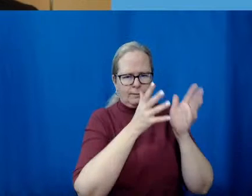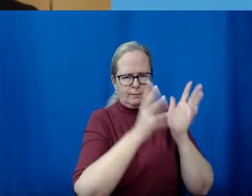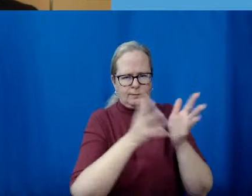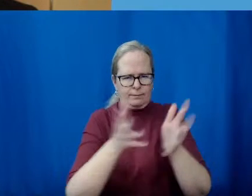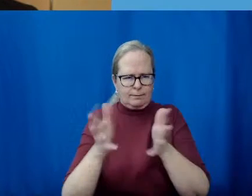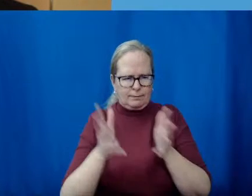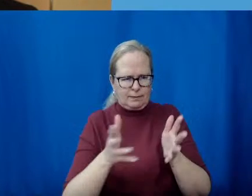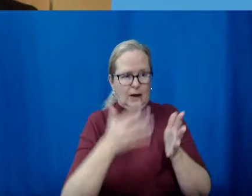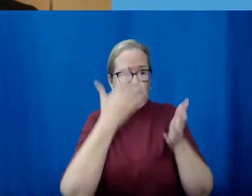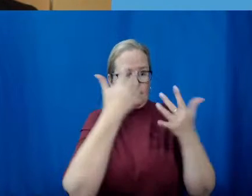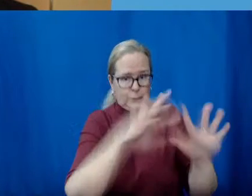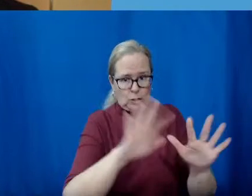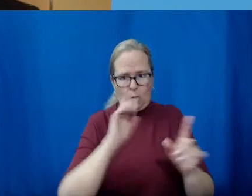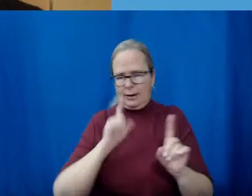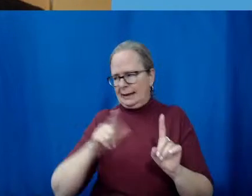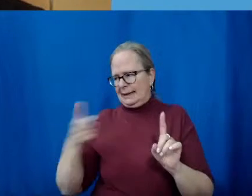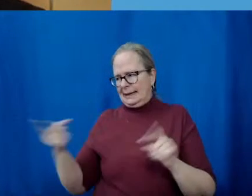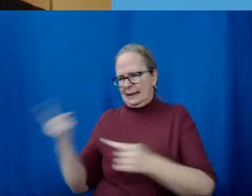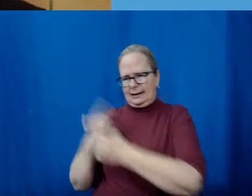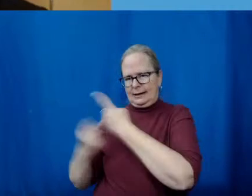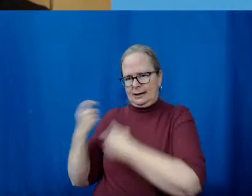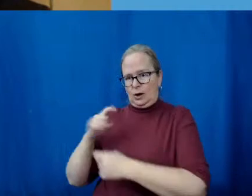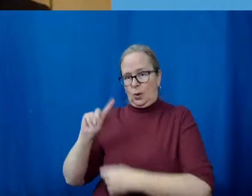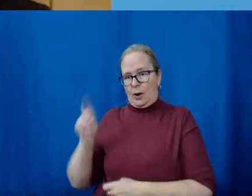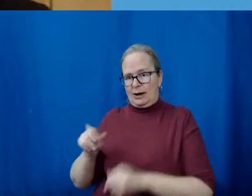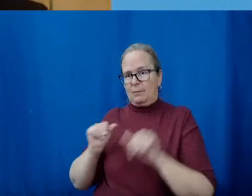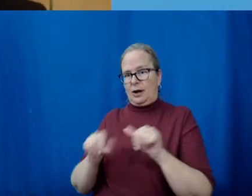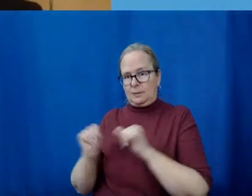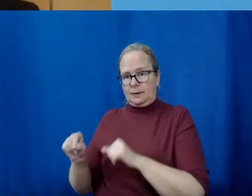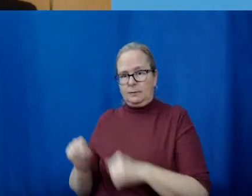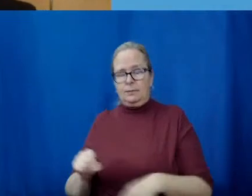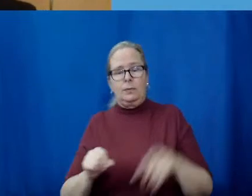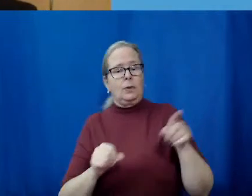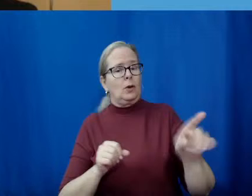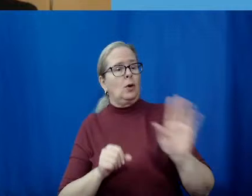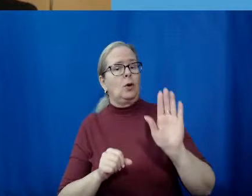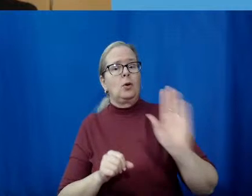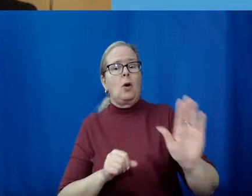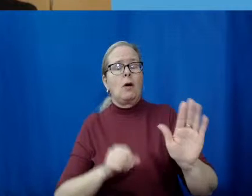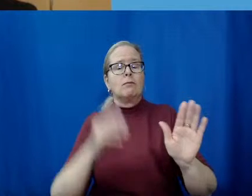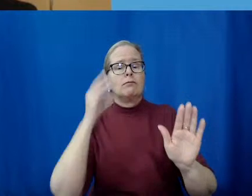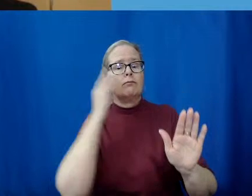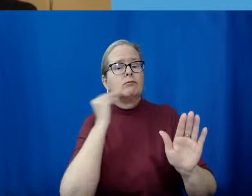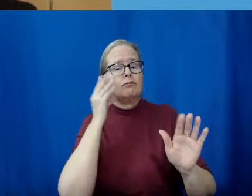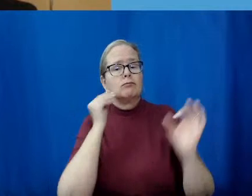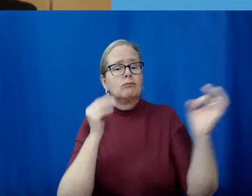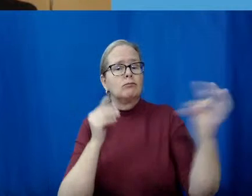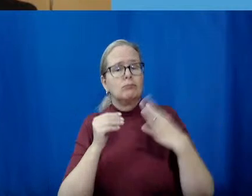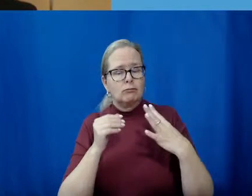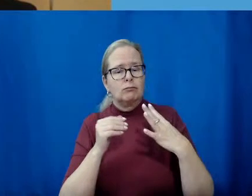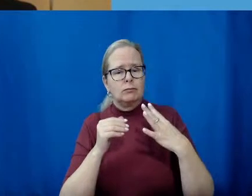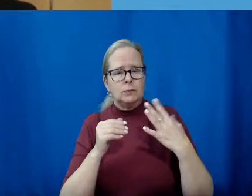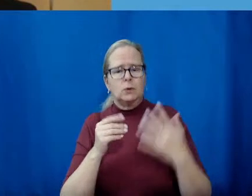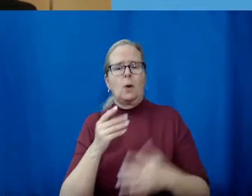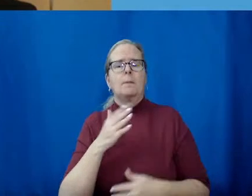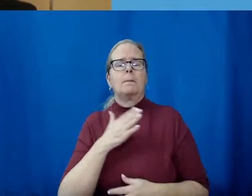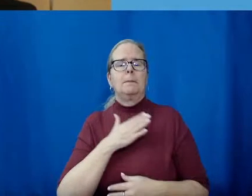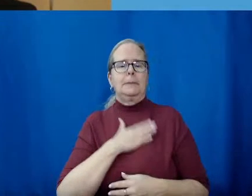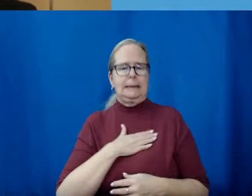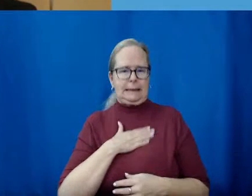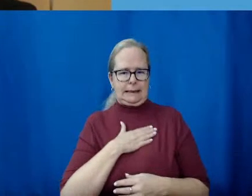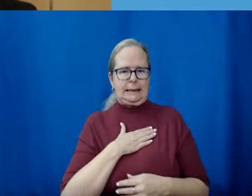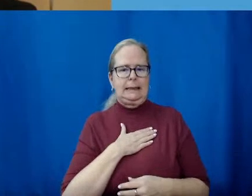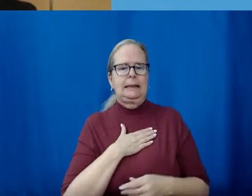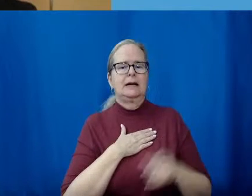panelists, to unmute yourself as inspiration strikes you, and or mute yourself to prevent feedback. I would like to start us off,